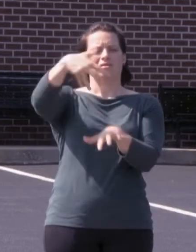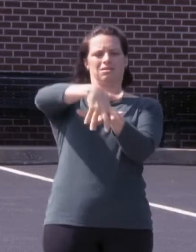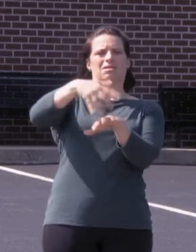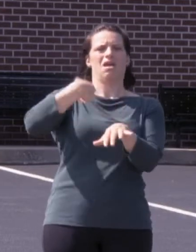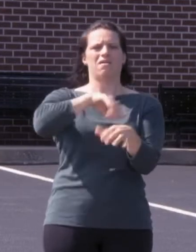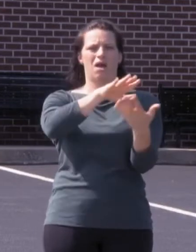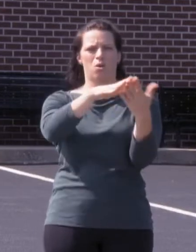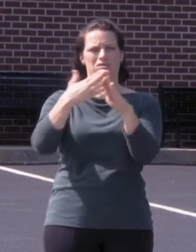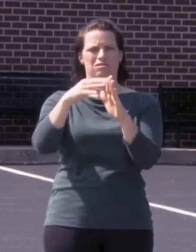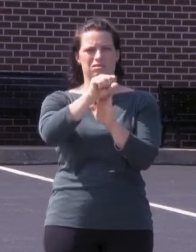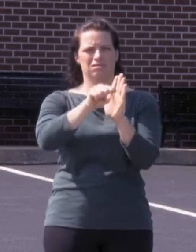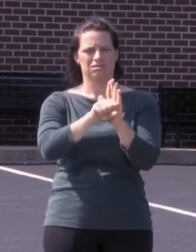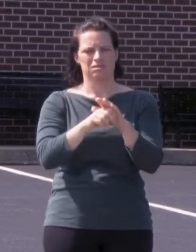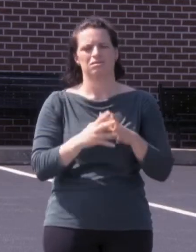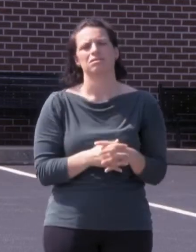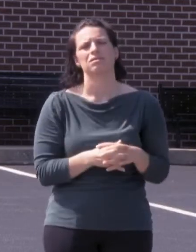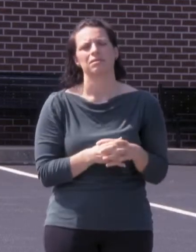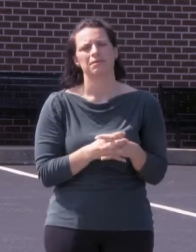our Commonwealth.